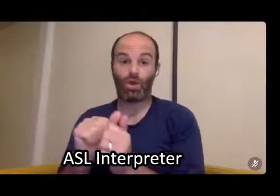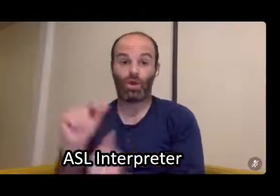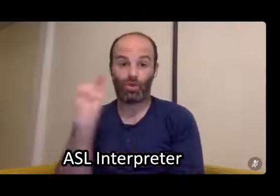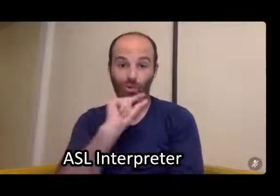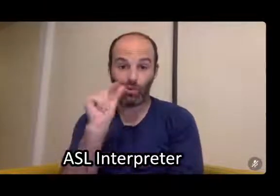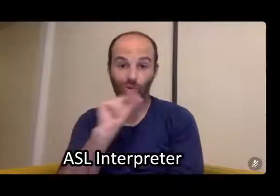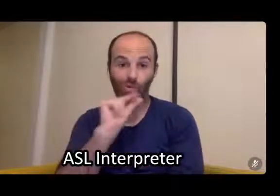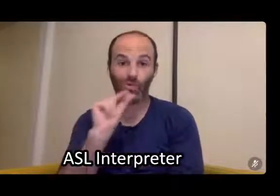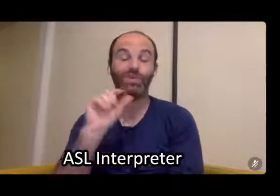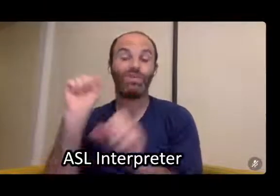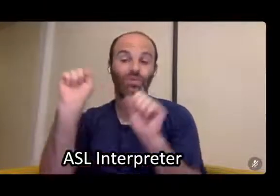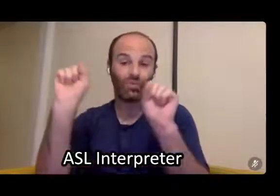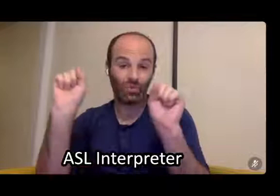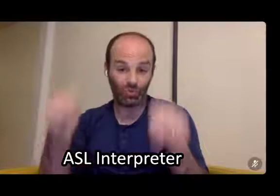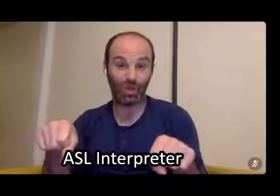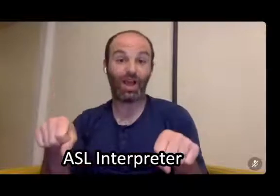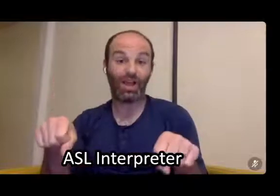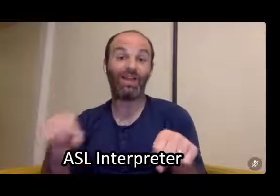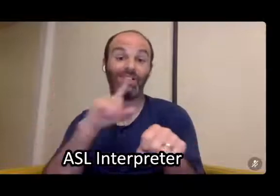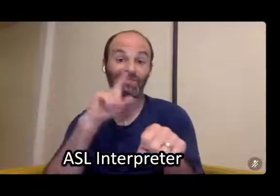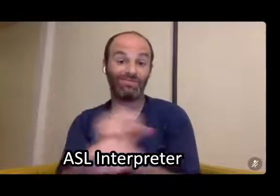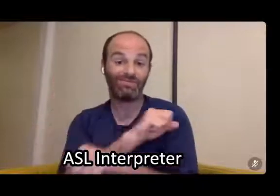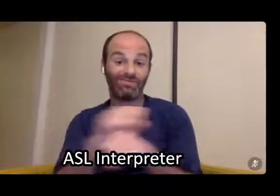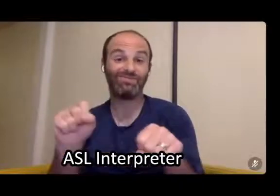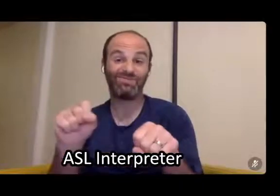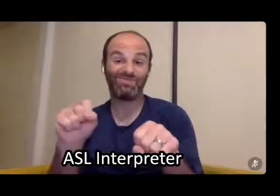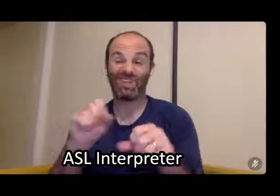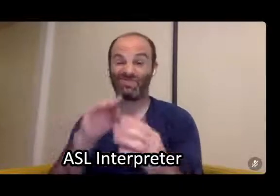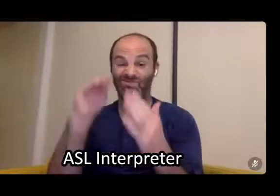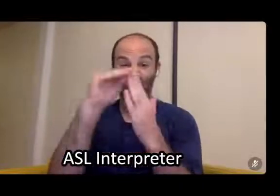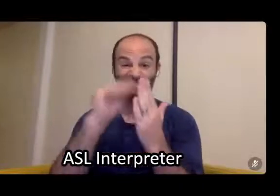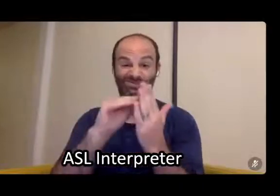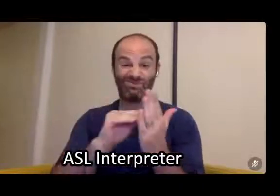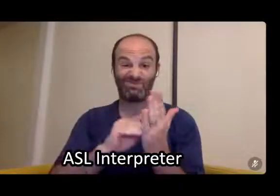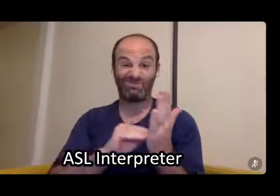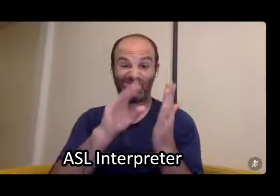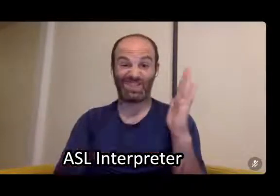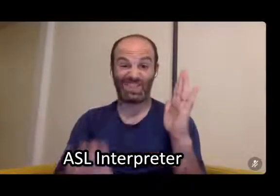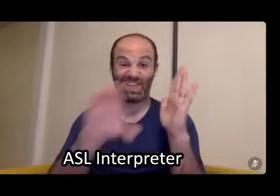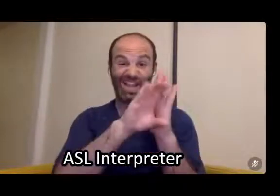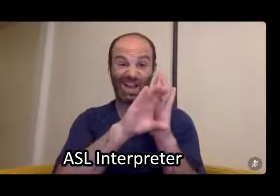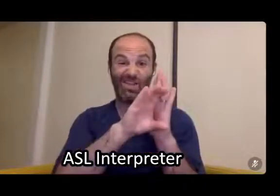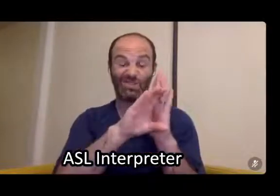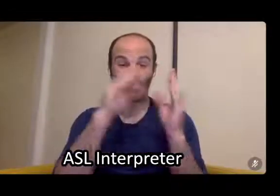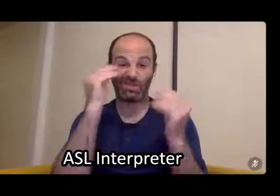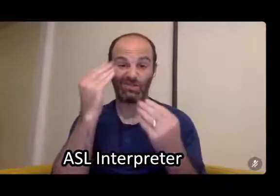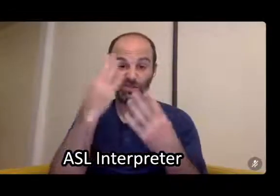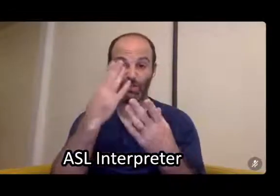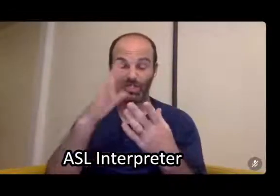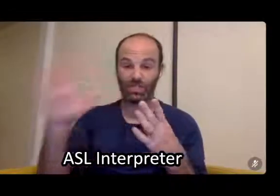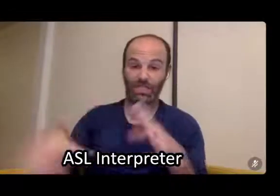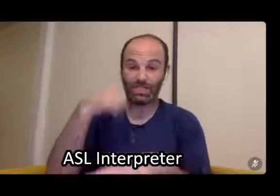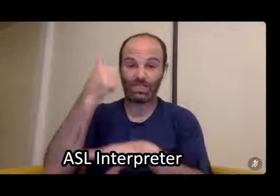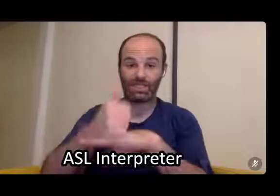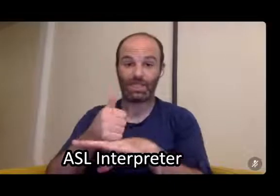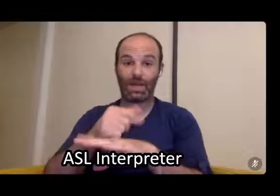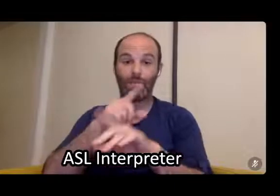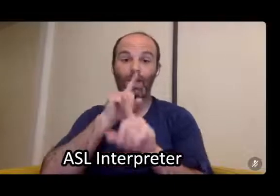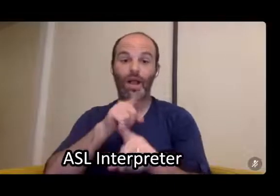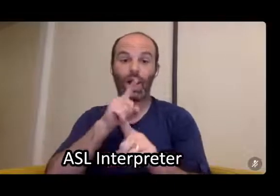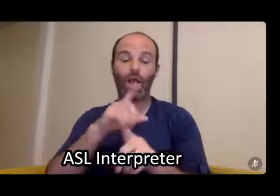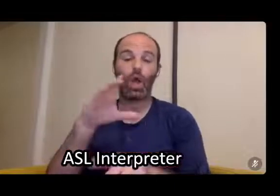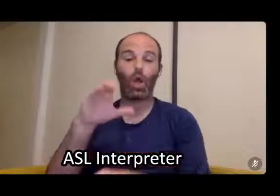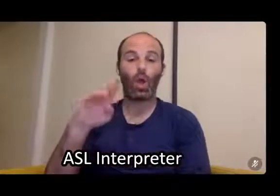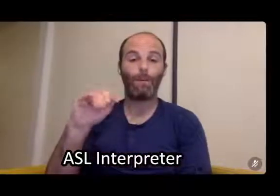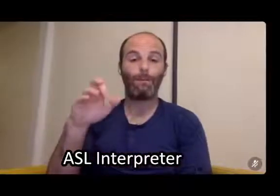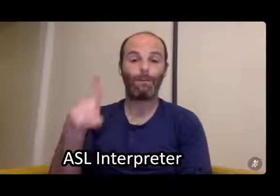can actually put your character's information in there and set up a command. It's called setting up routines.